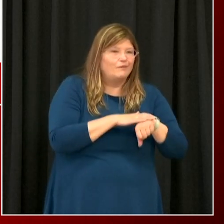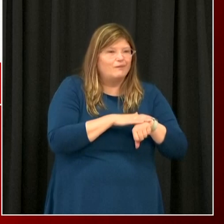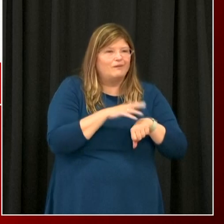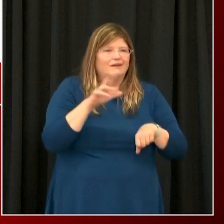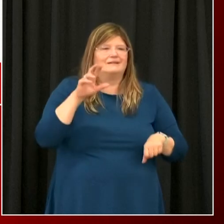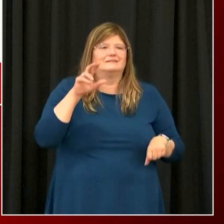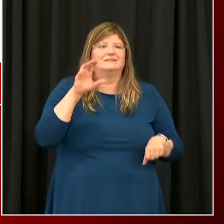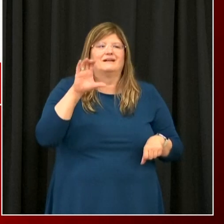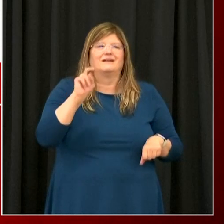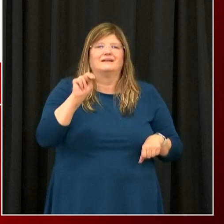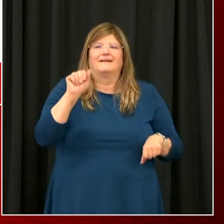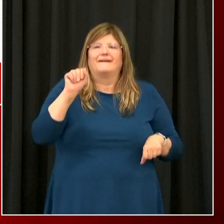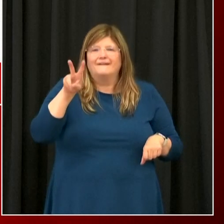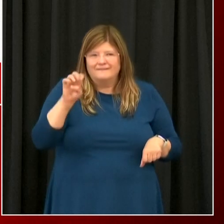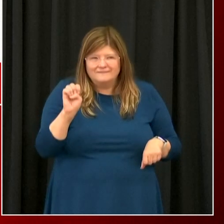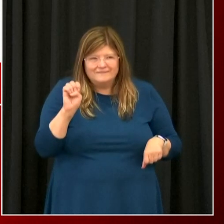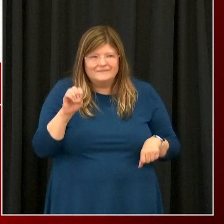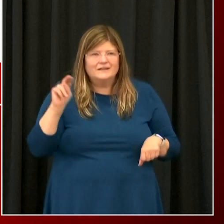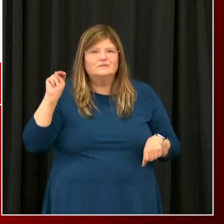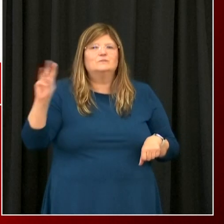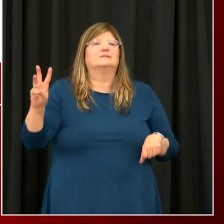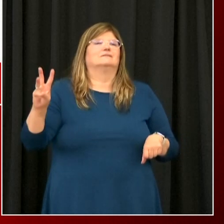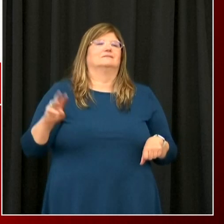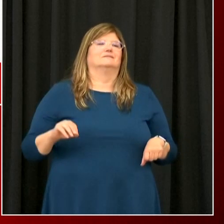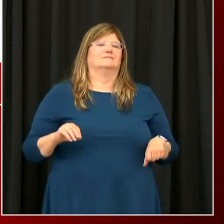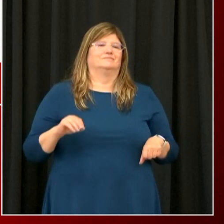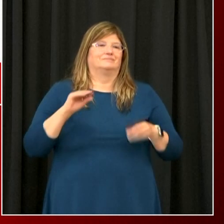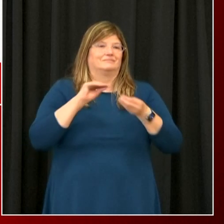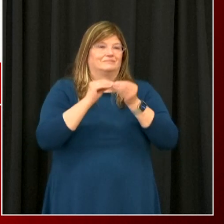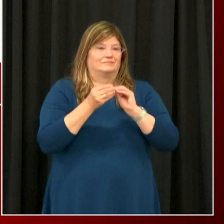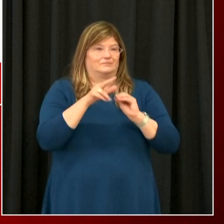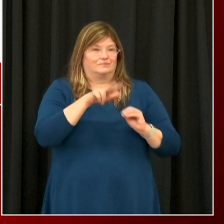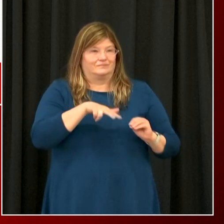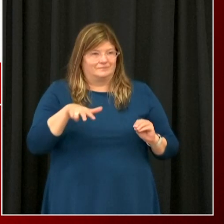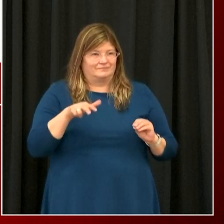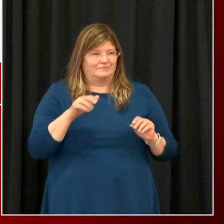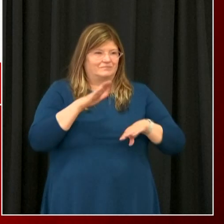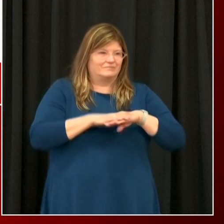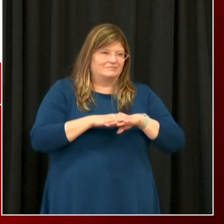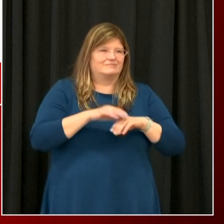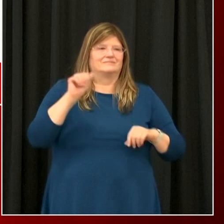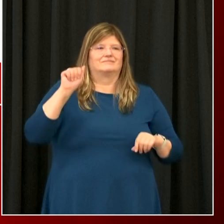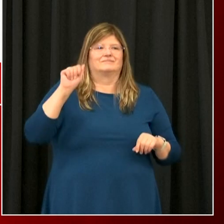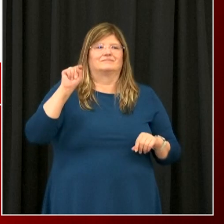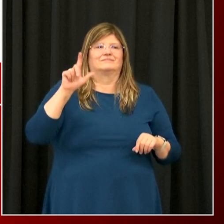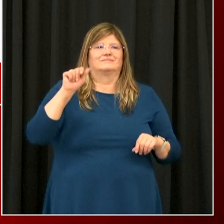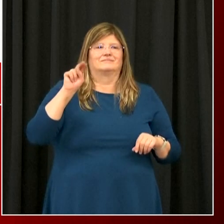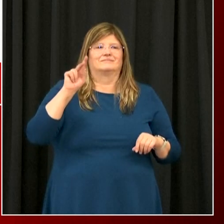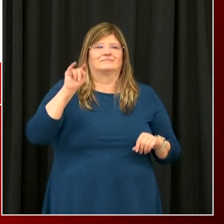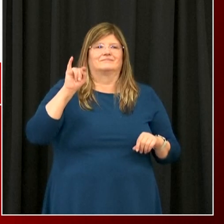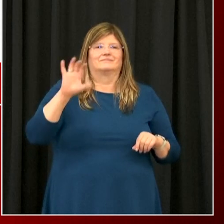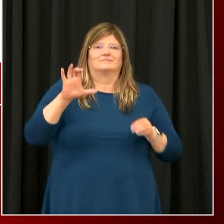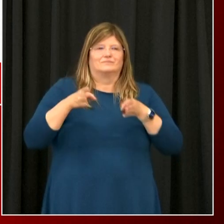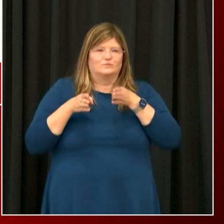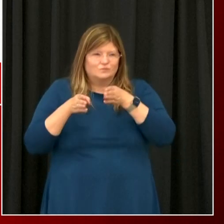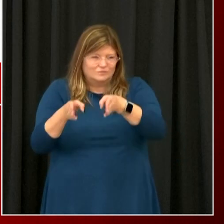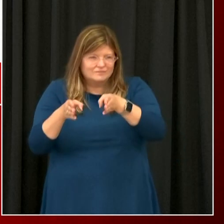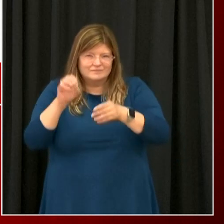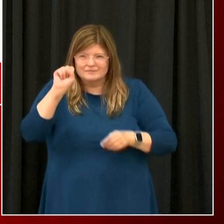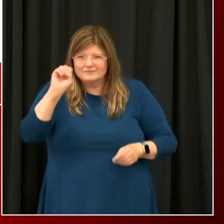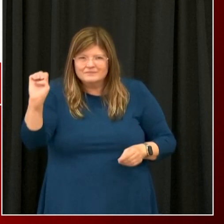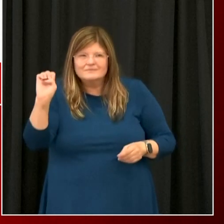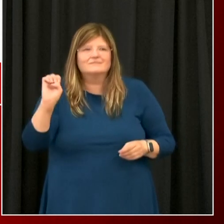Avenue Northwest, and Engine 33 at 101 Atlantic Street Southeast. And there may be